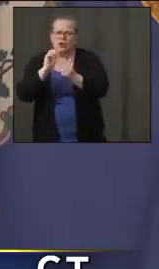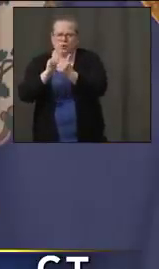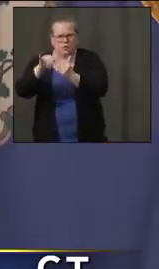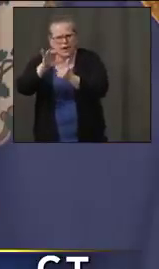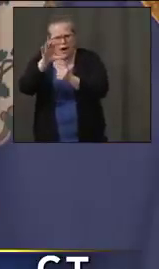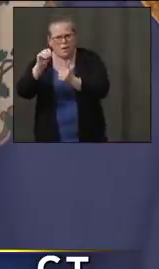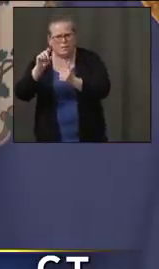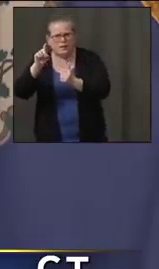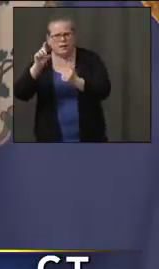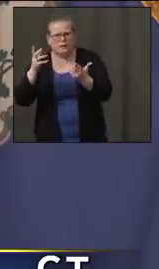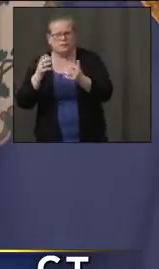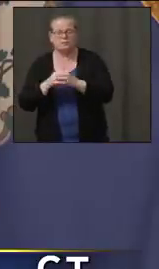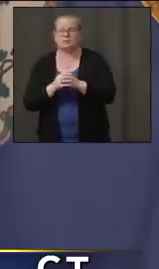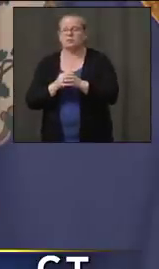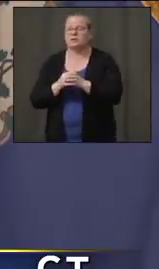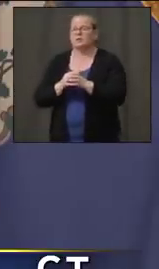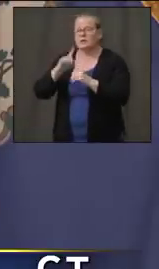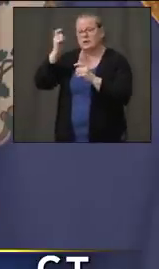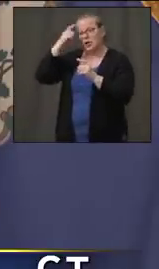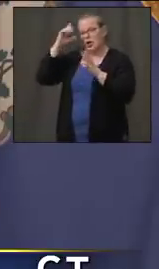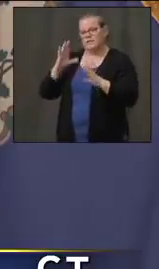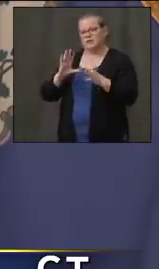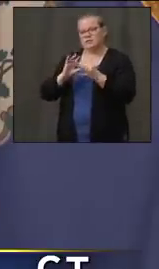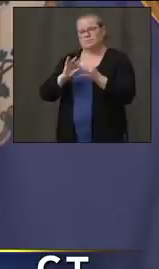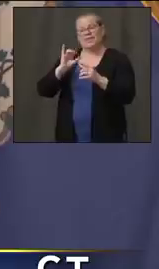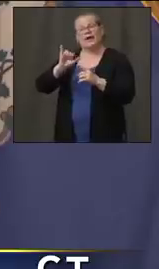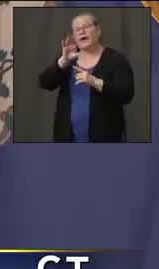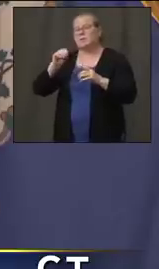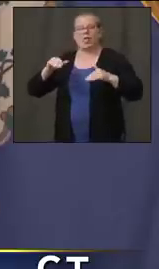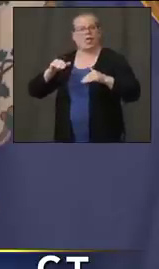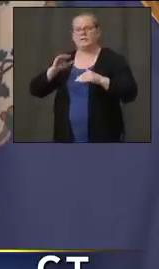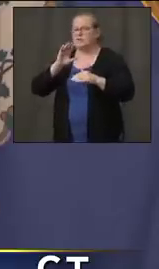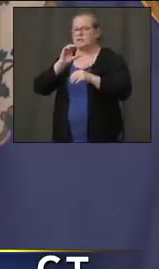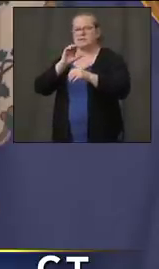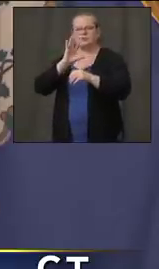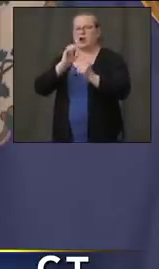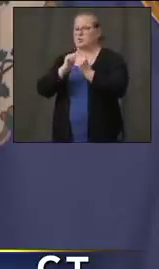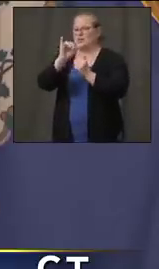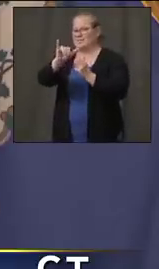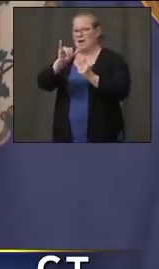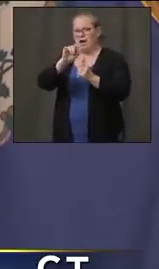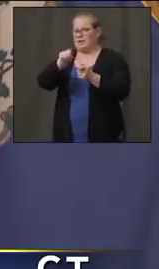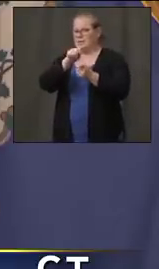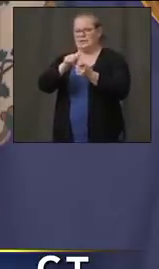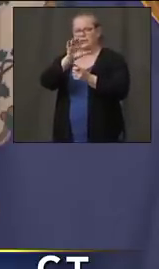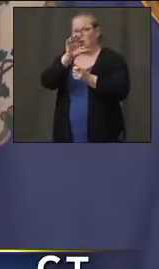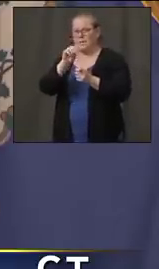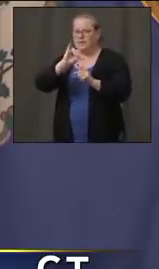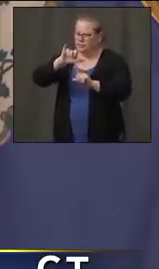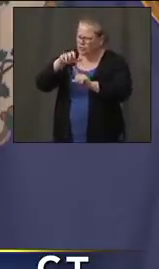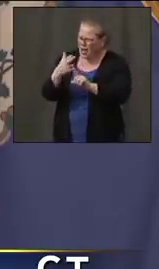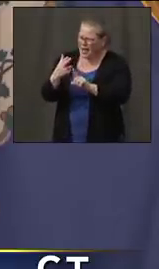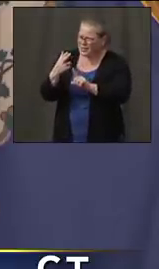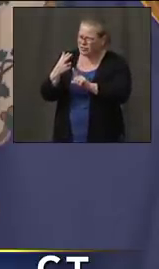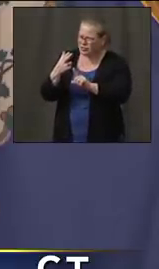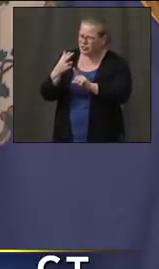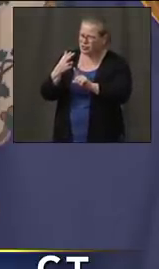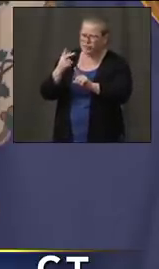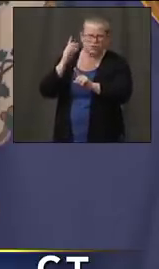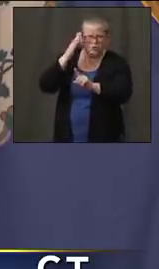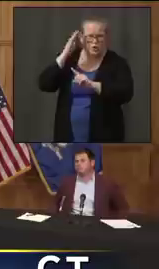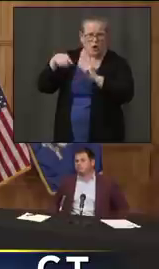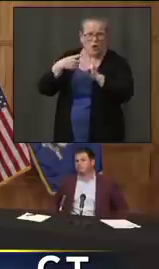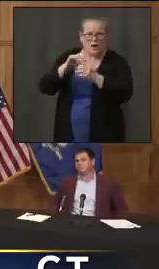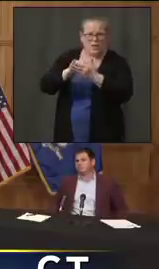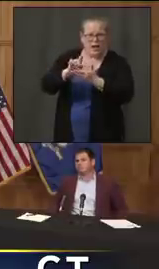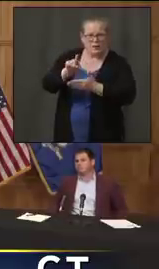Biomed and others that are working on vaccines and therapies. I don't think I've talked to that particular one. Josh, does that ring a bell with you?